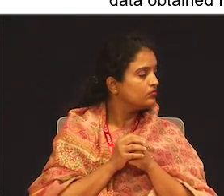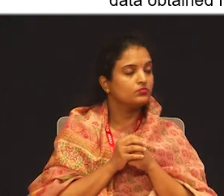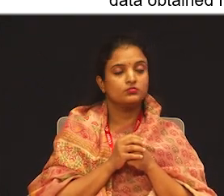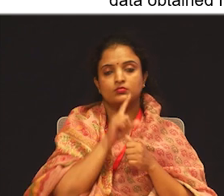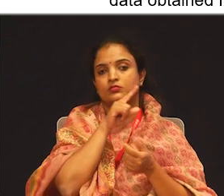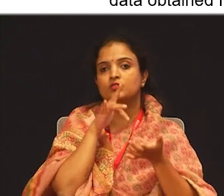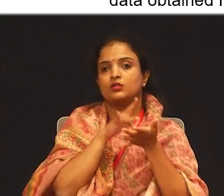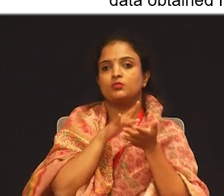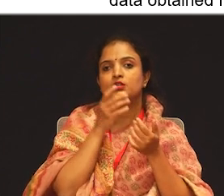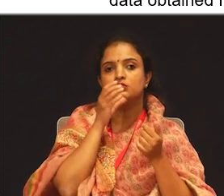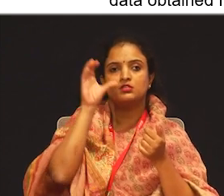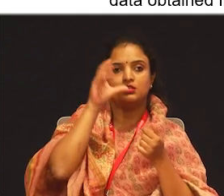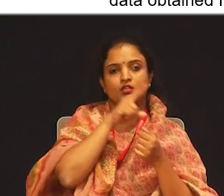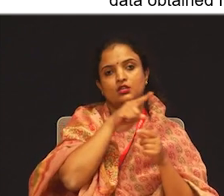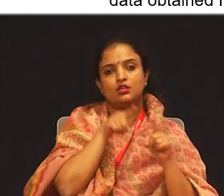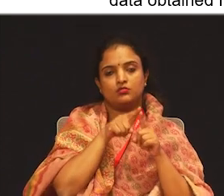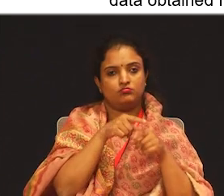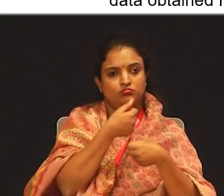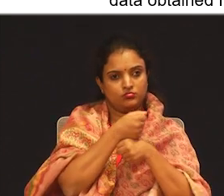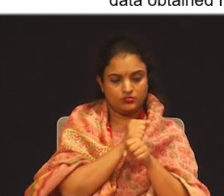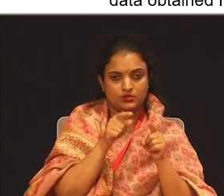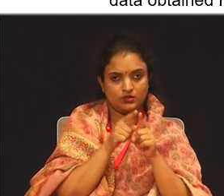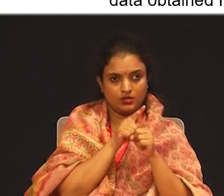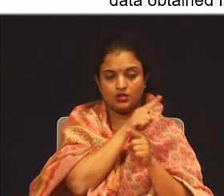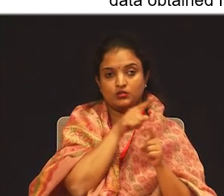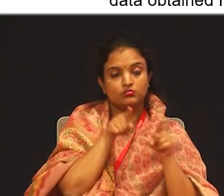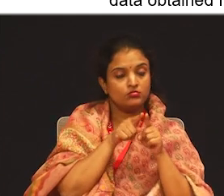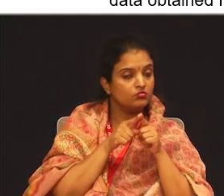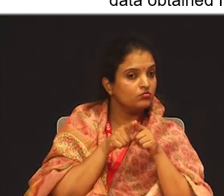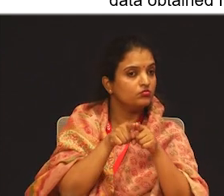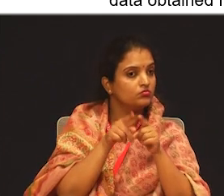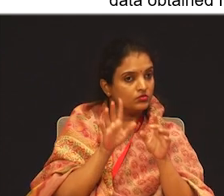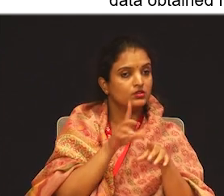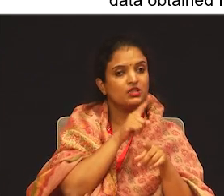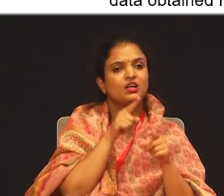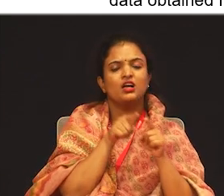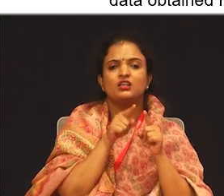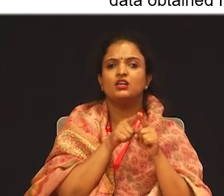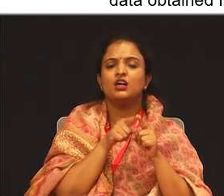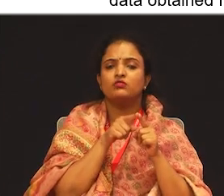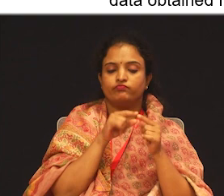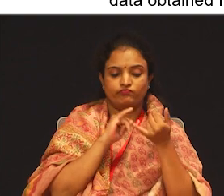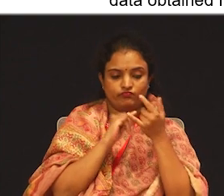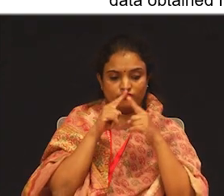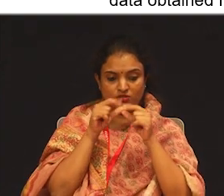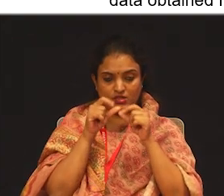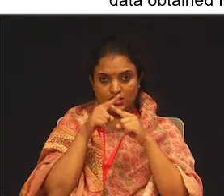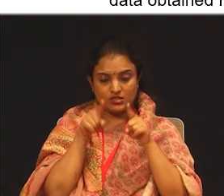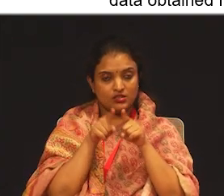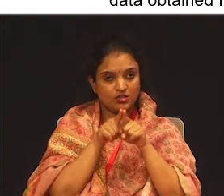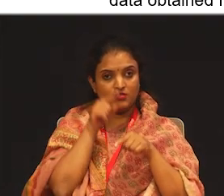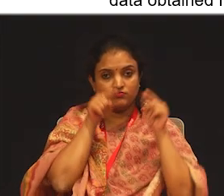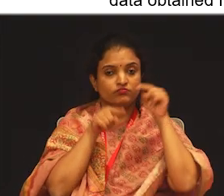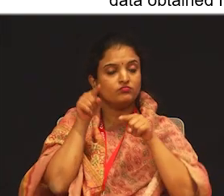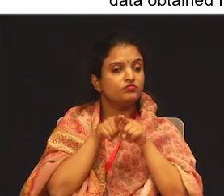acceptable, so we were thrilled to have that. So this is one of its kind statistical standardization screening